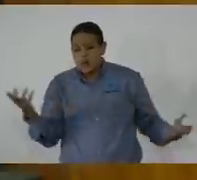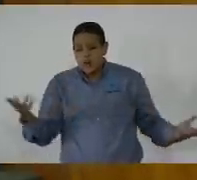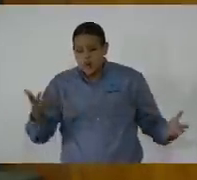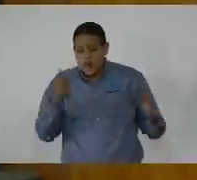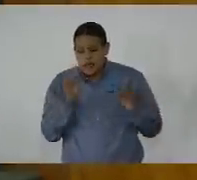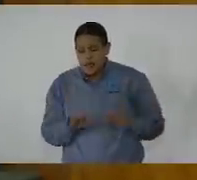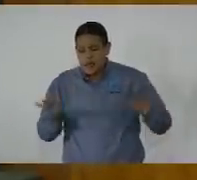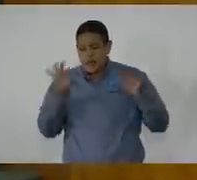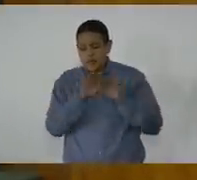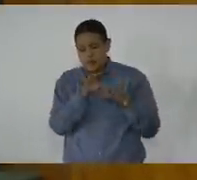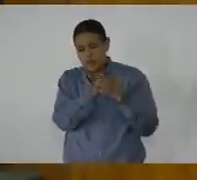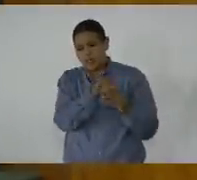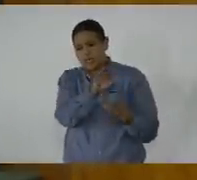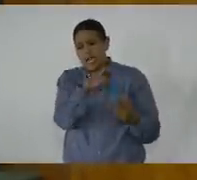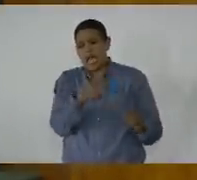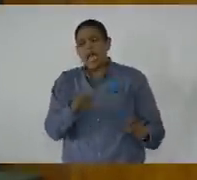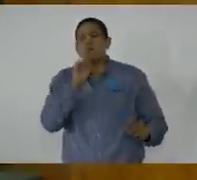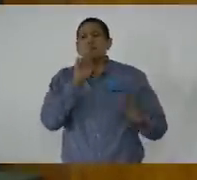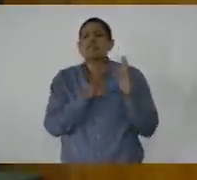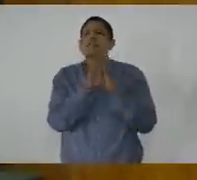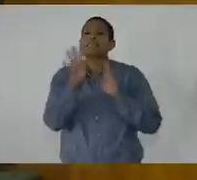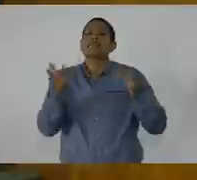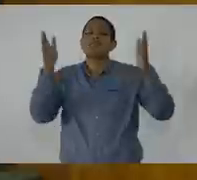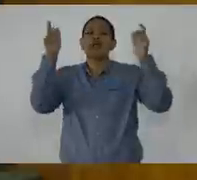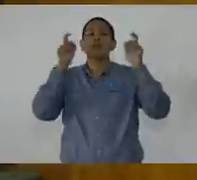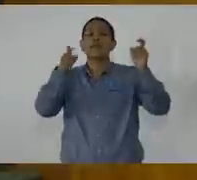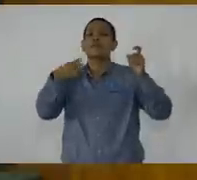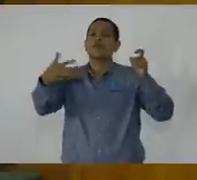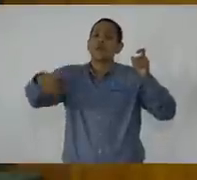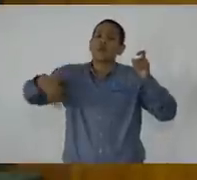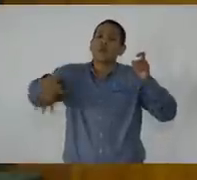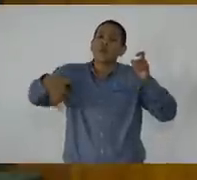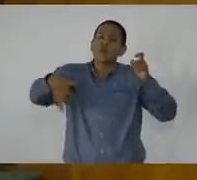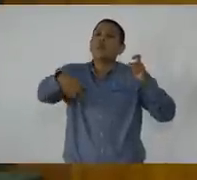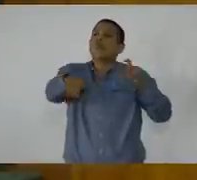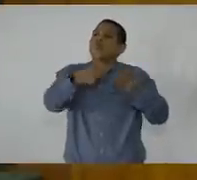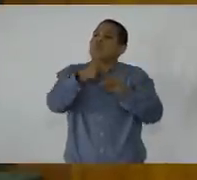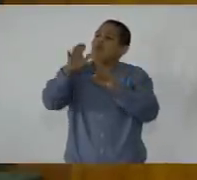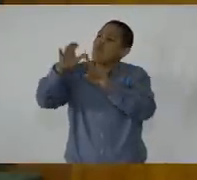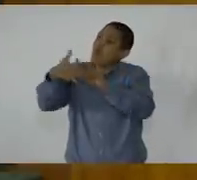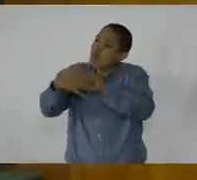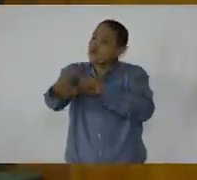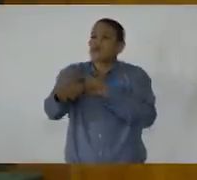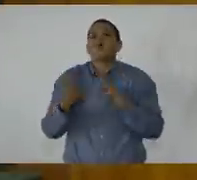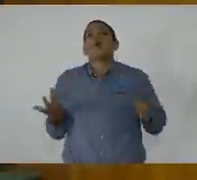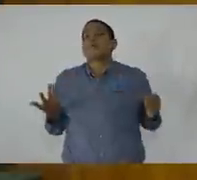key part in the development, given its significant cultural